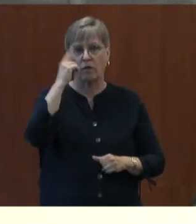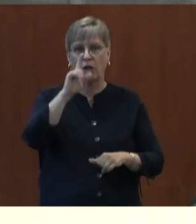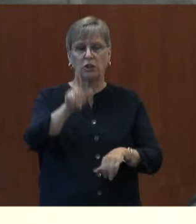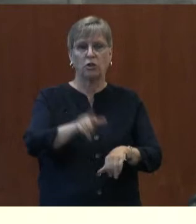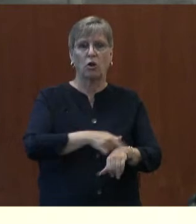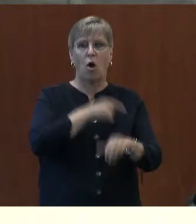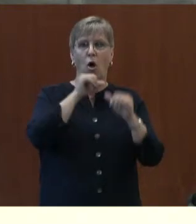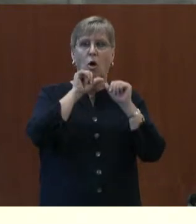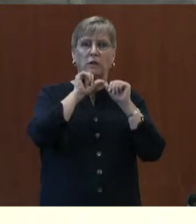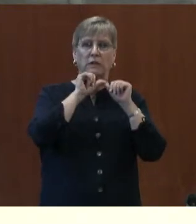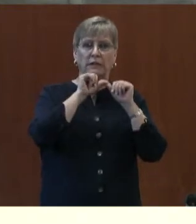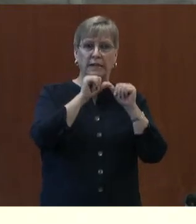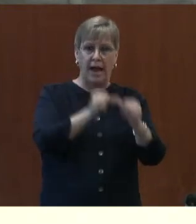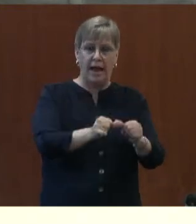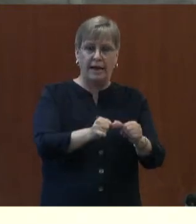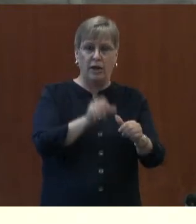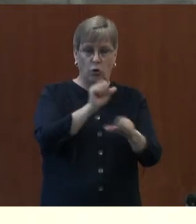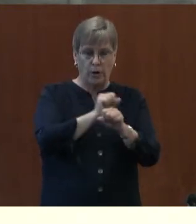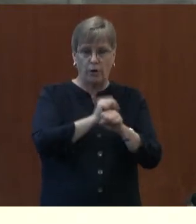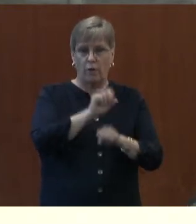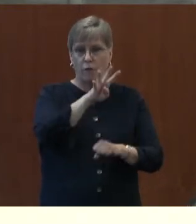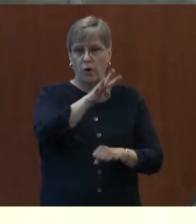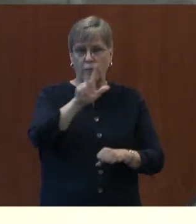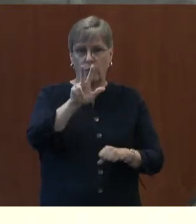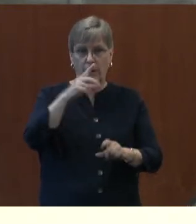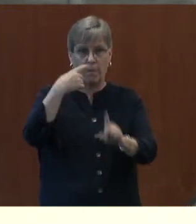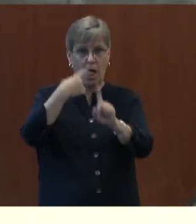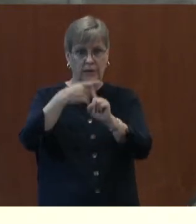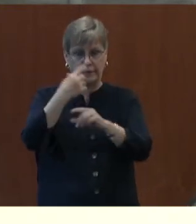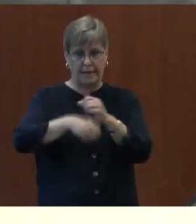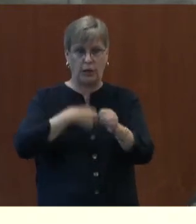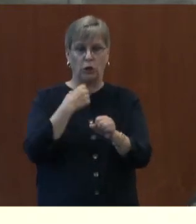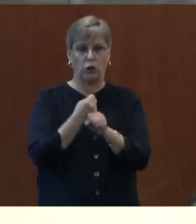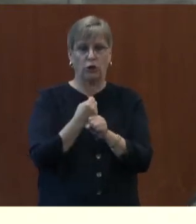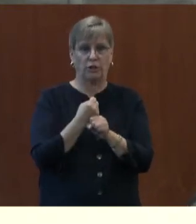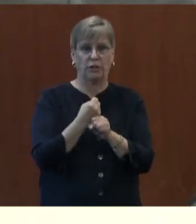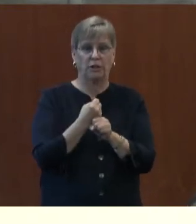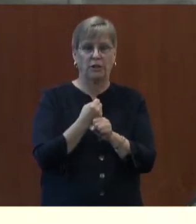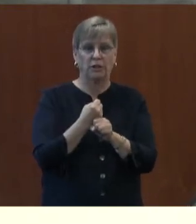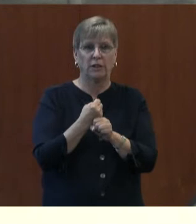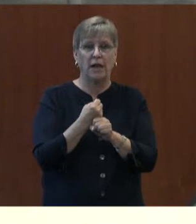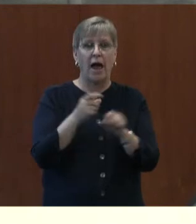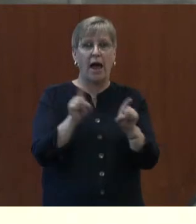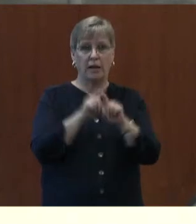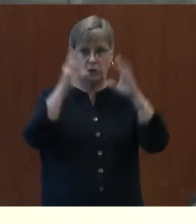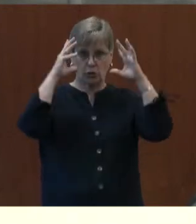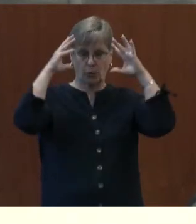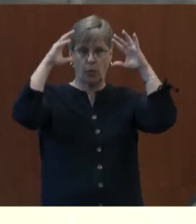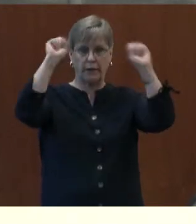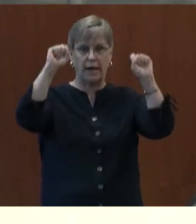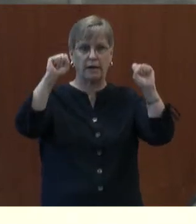believe 43-plus years, and certainly as superintendent,